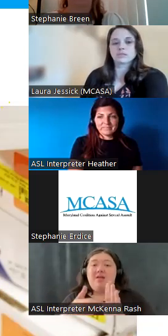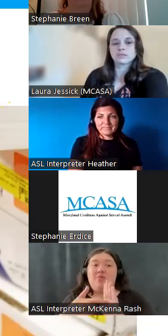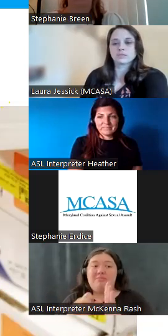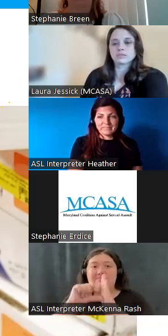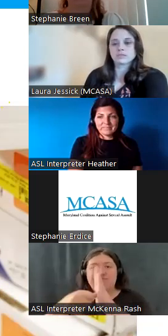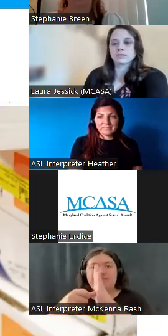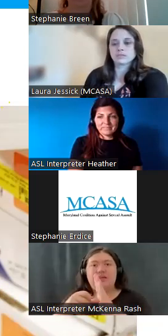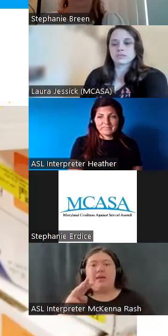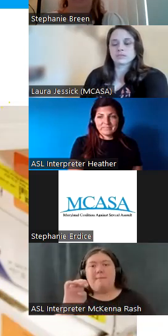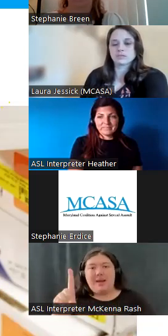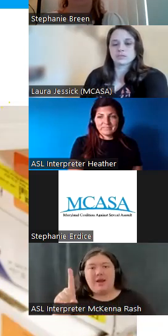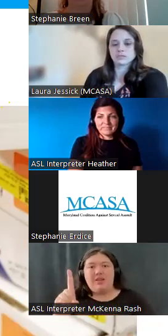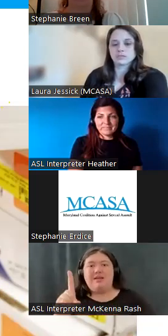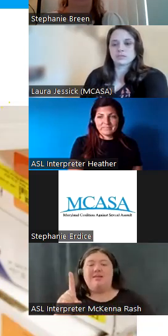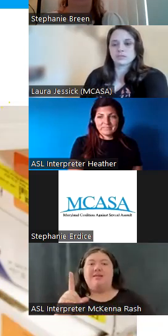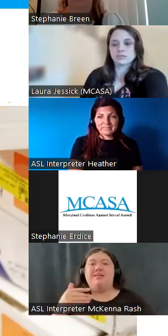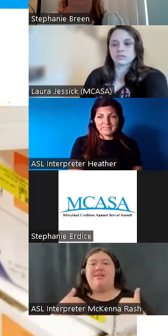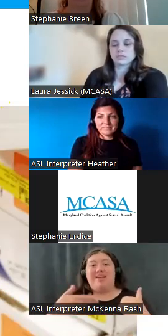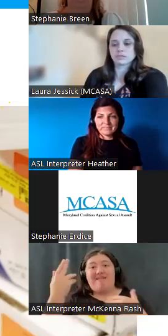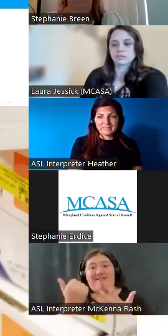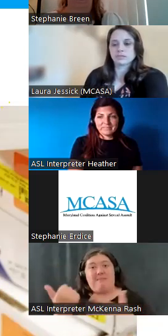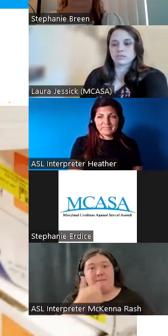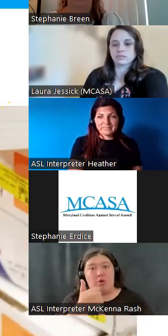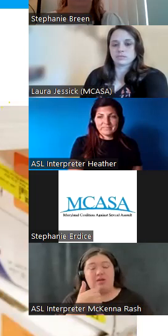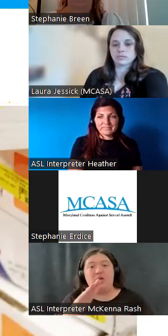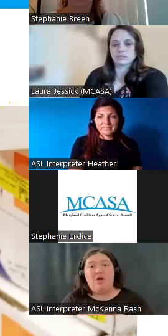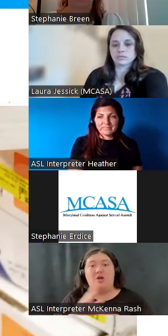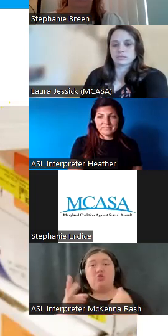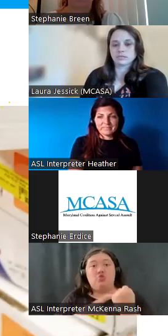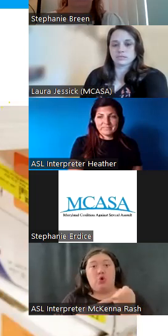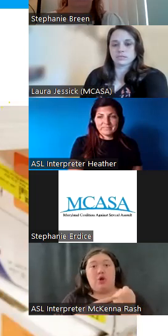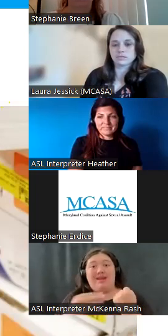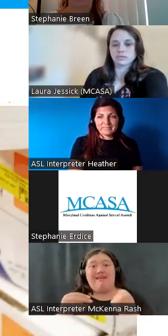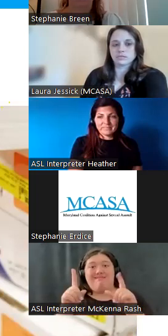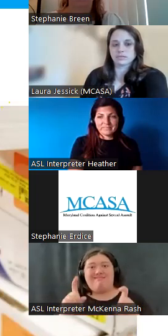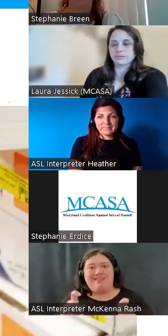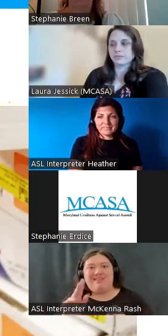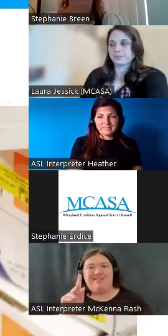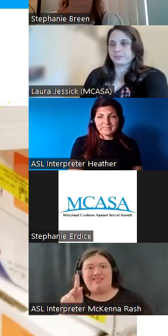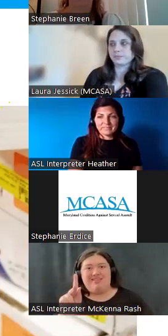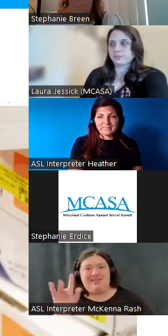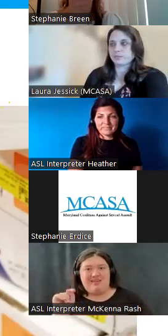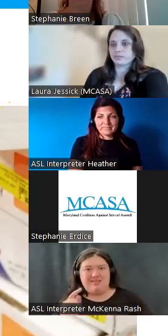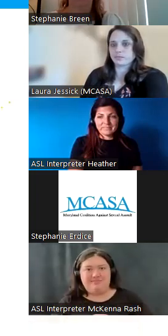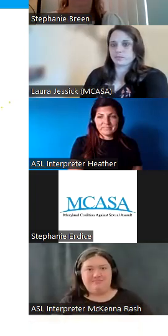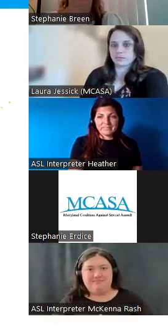fact that Maryland is placing high importance on storing and testing these kits.